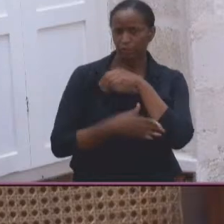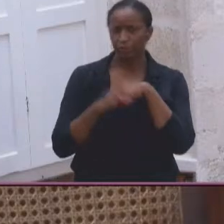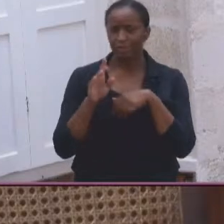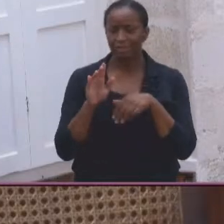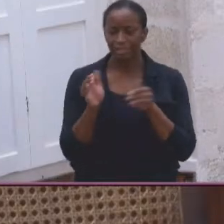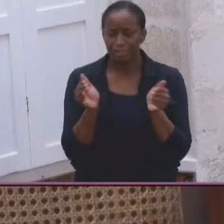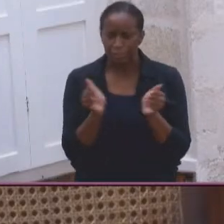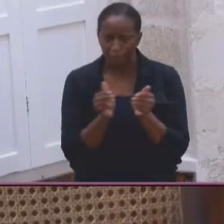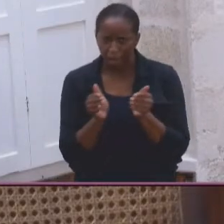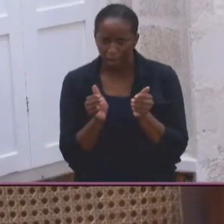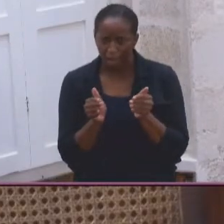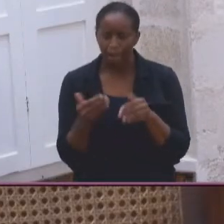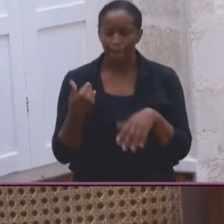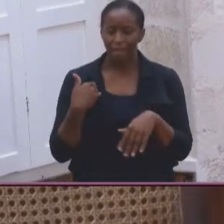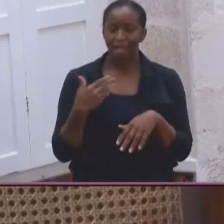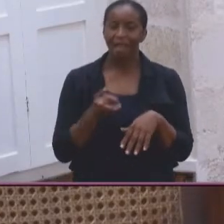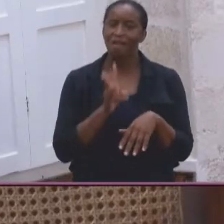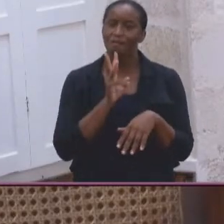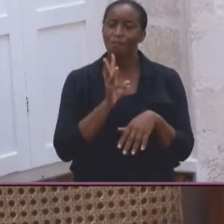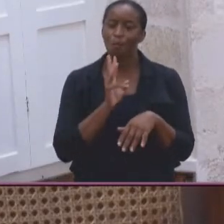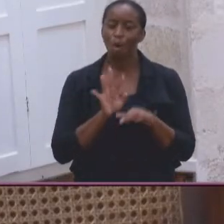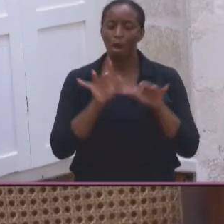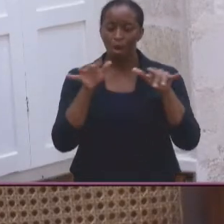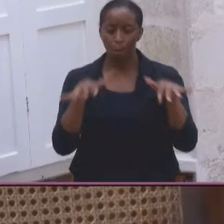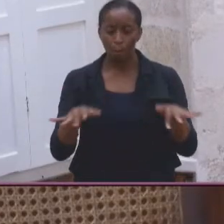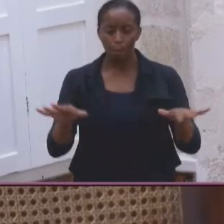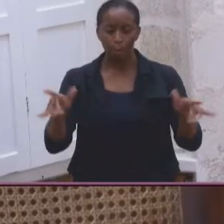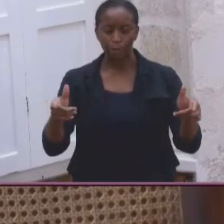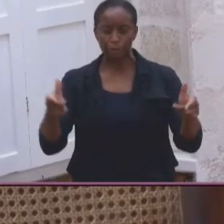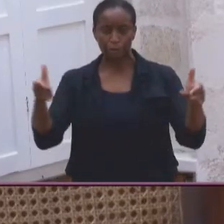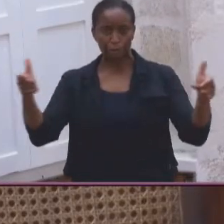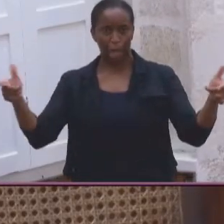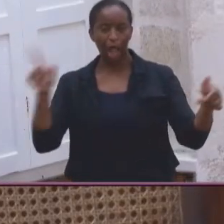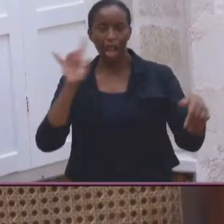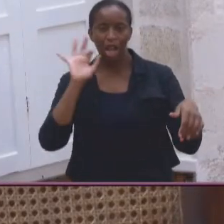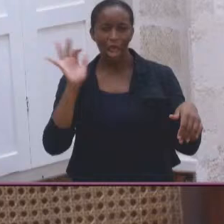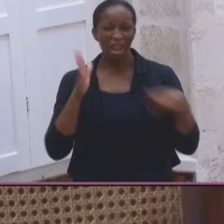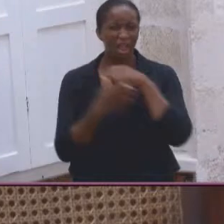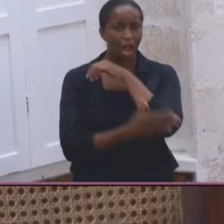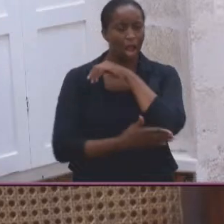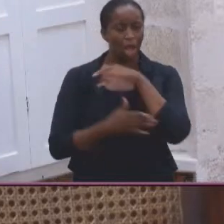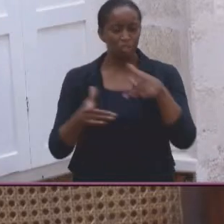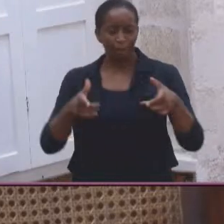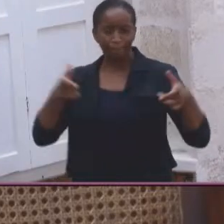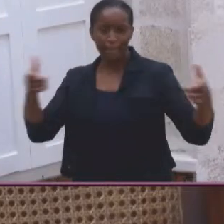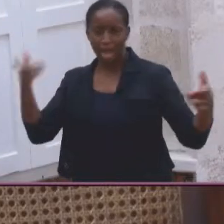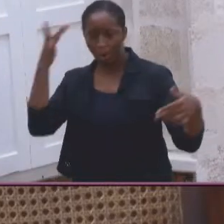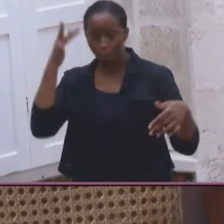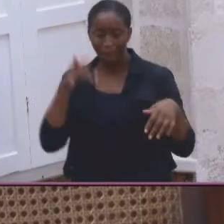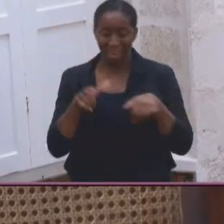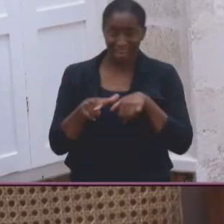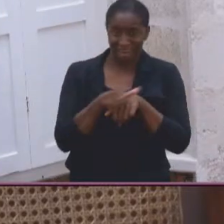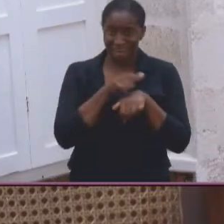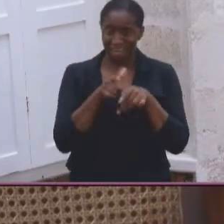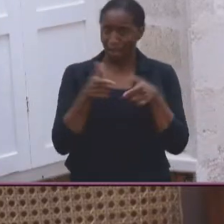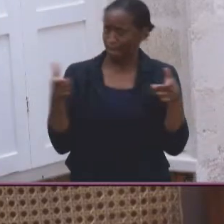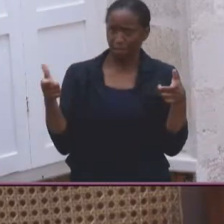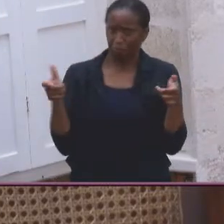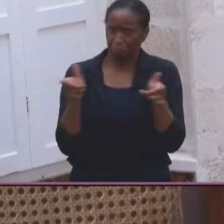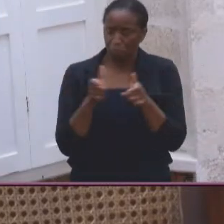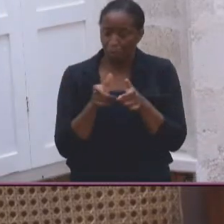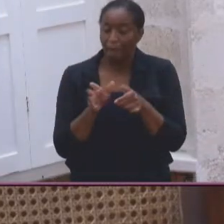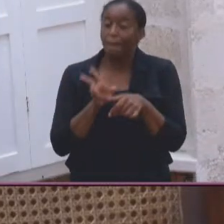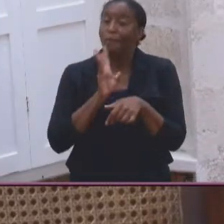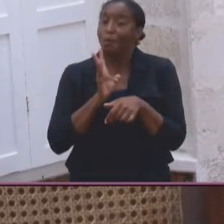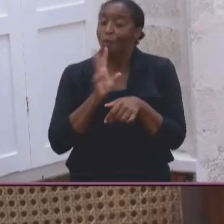the ability to capture that water. If we do not do it, the runoff from that, it takes the topsoil with